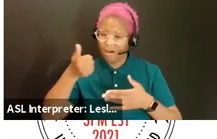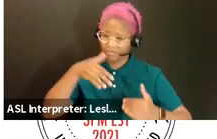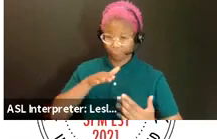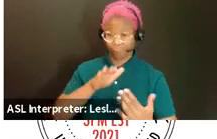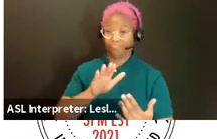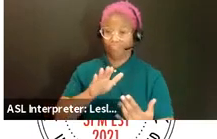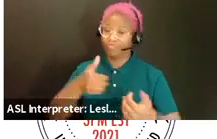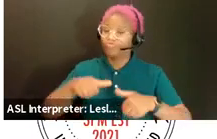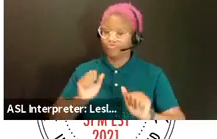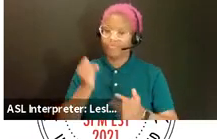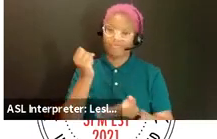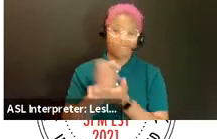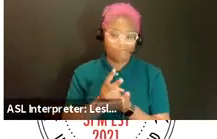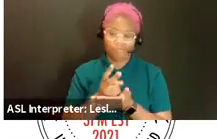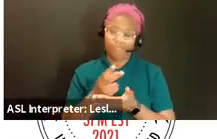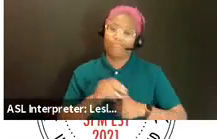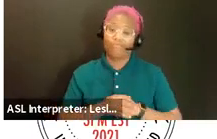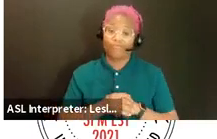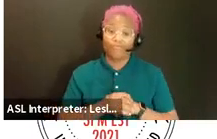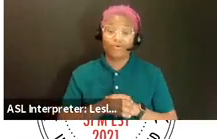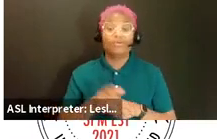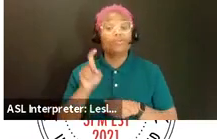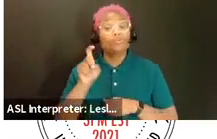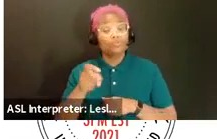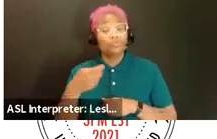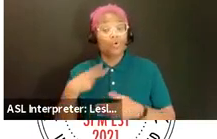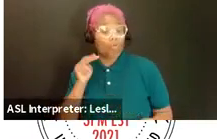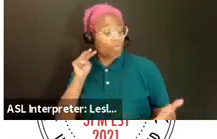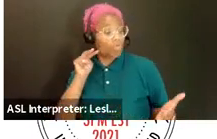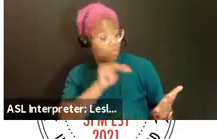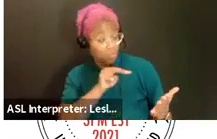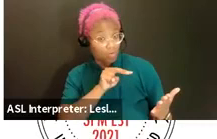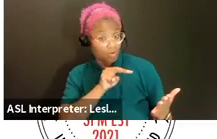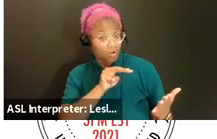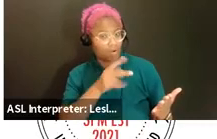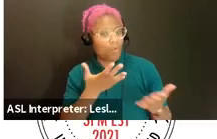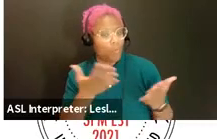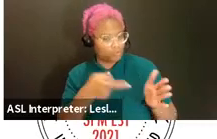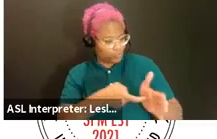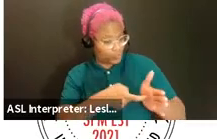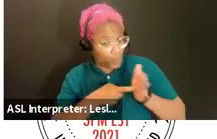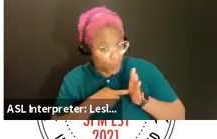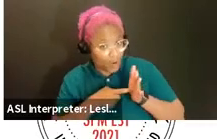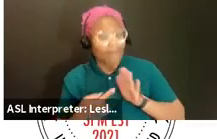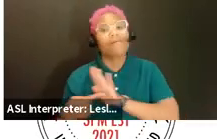get approved is to really look at the regulations, understand what they're looking for, and